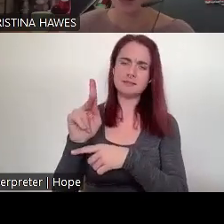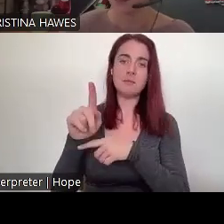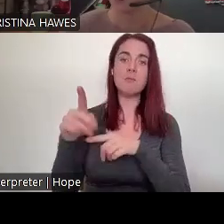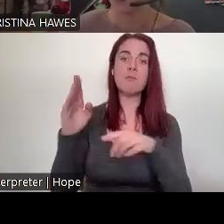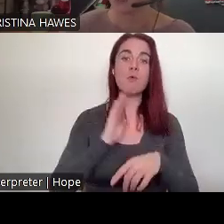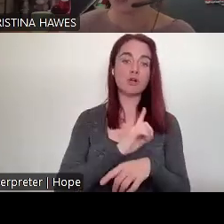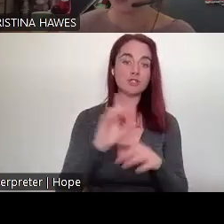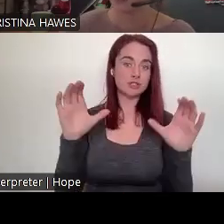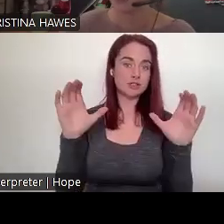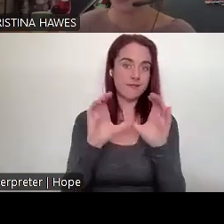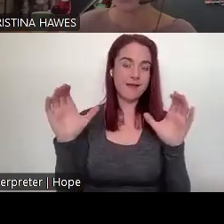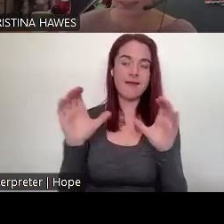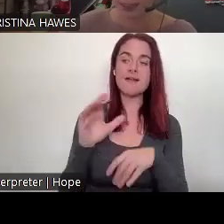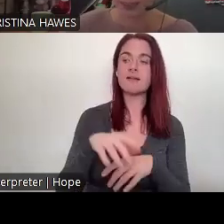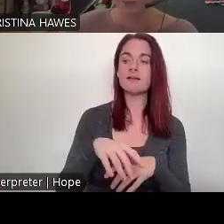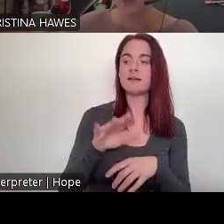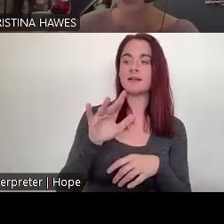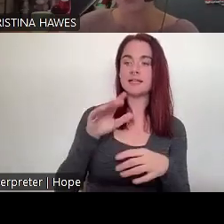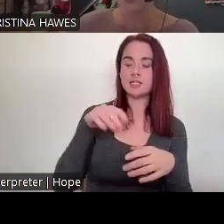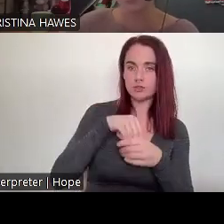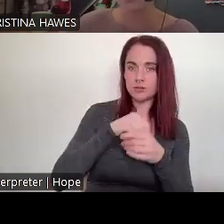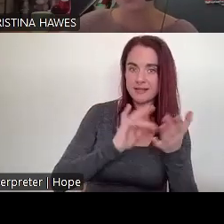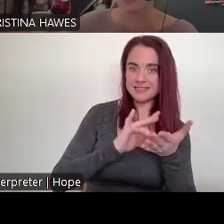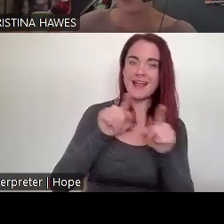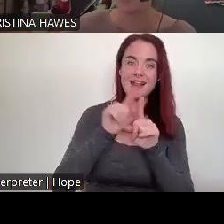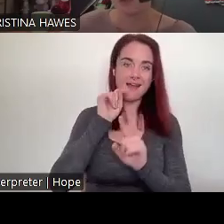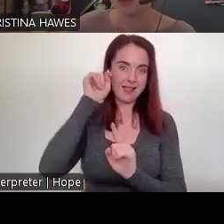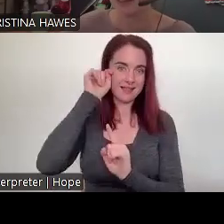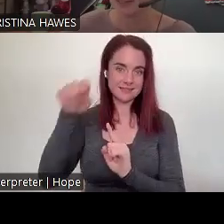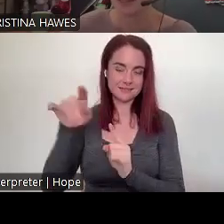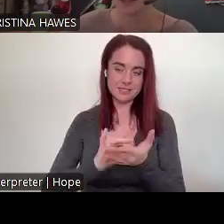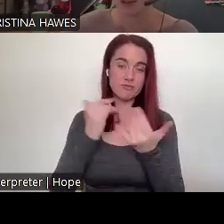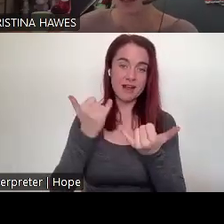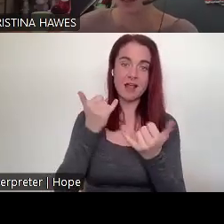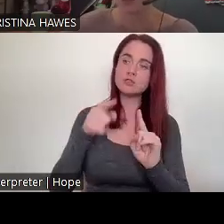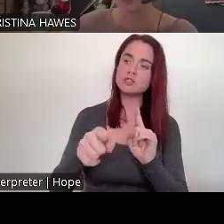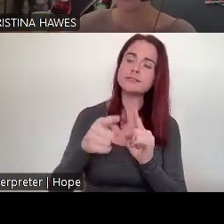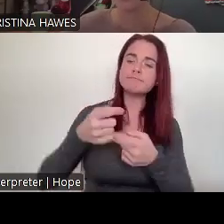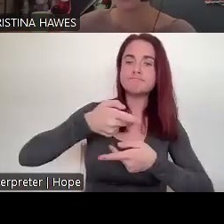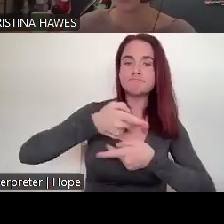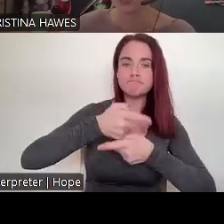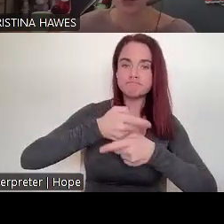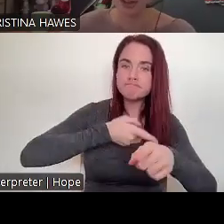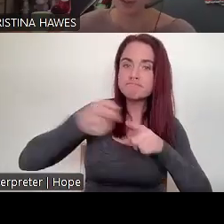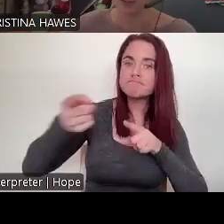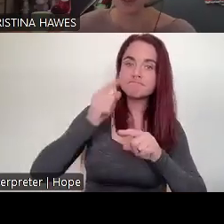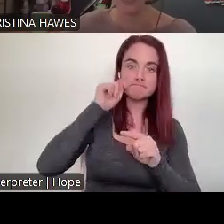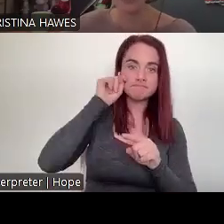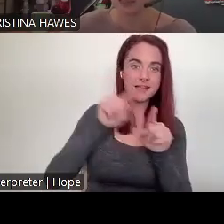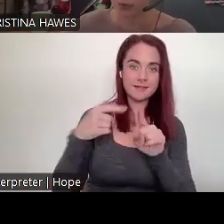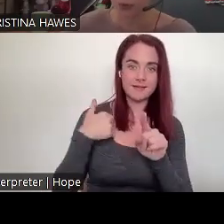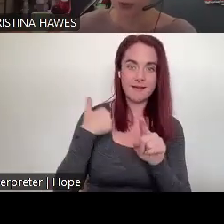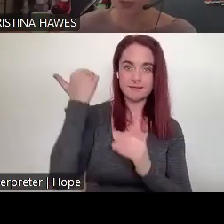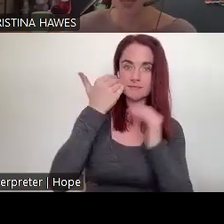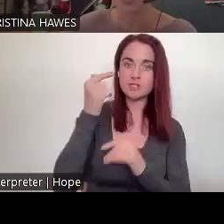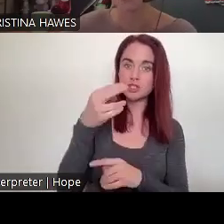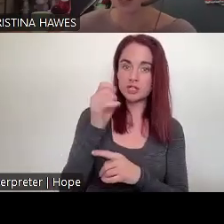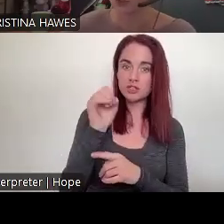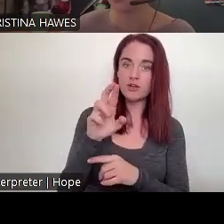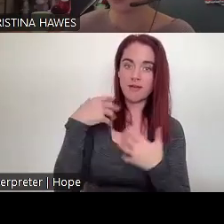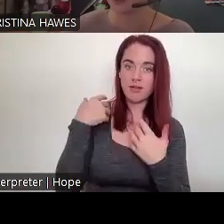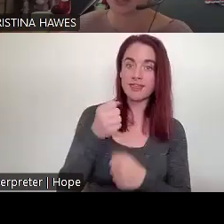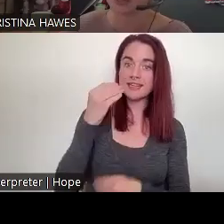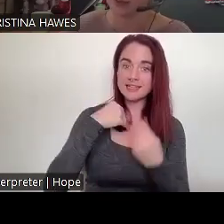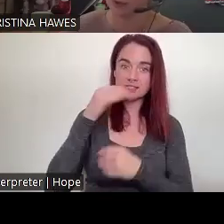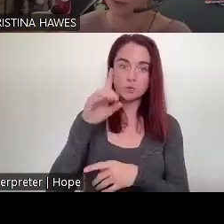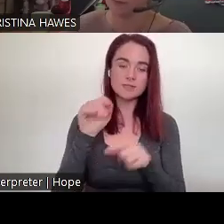and adolescent medicine. Clinically, she specializes in caring for adolescents and young adults in the fields of gender health, eating disorders, and